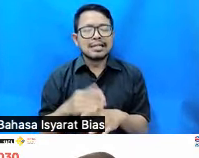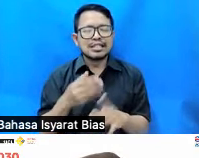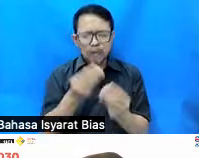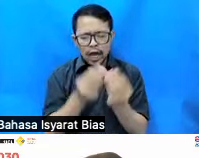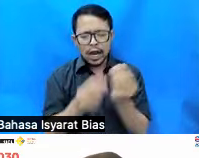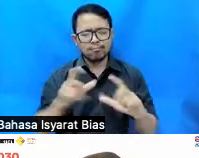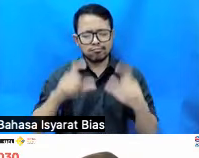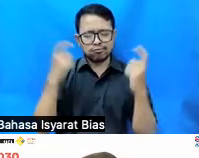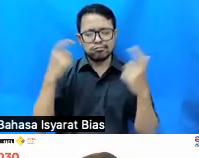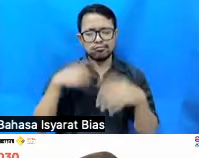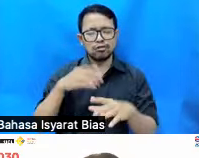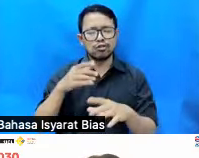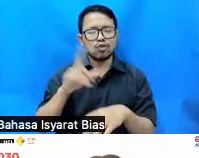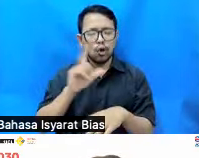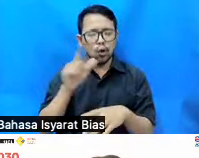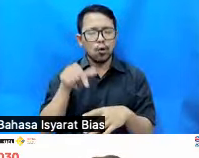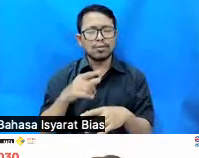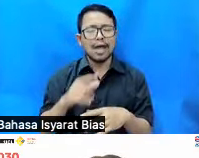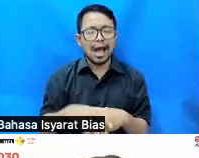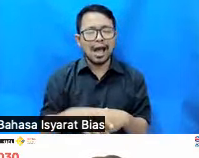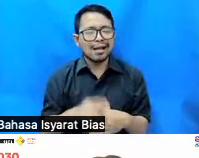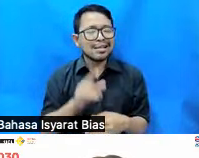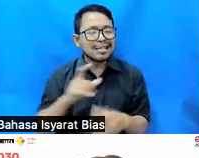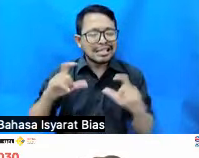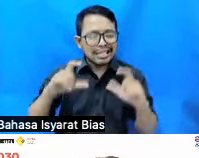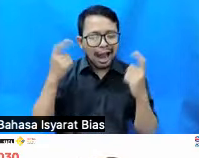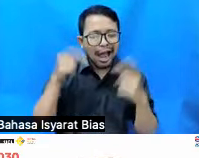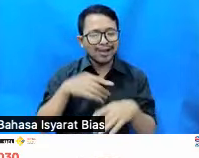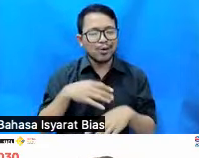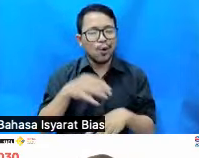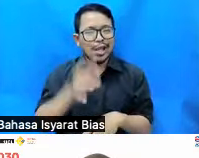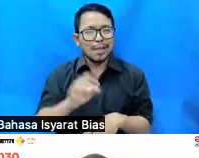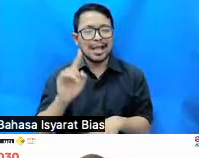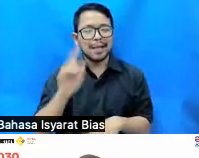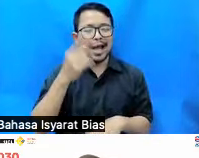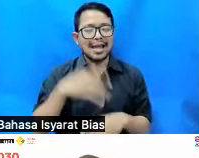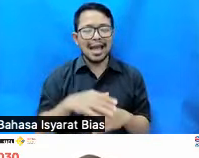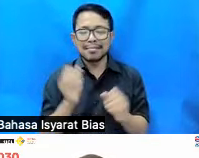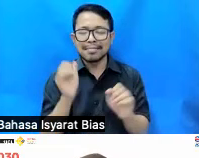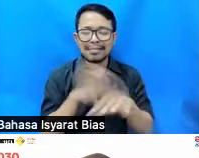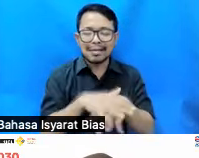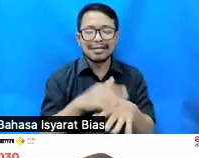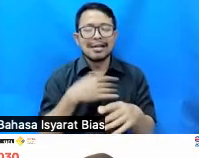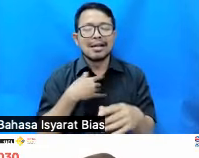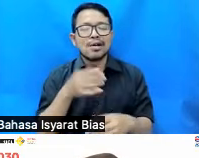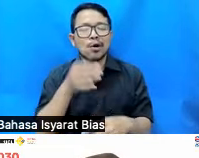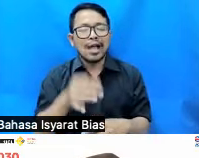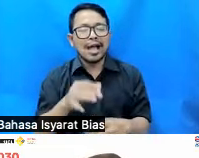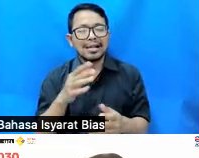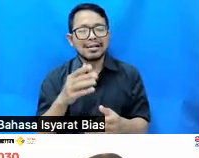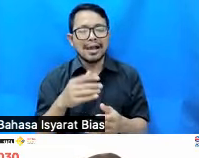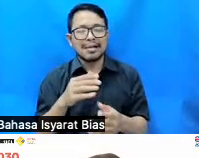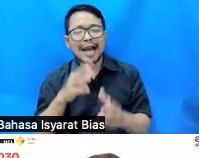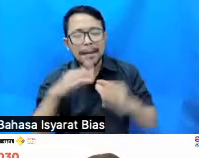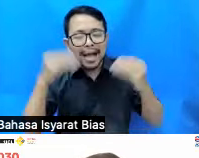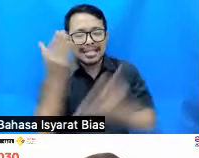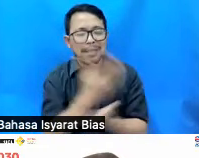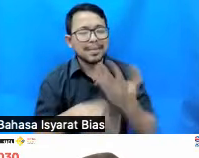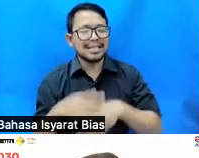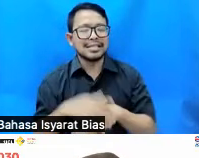implement disability regulations at the city level. This strong policy framework is also backed up by examples of